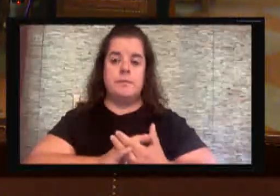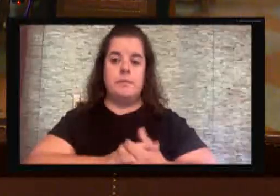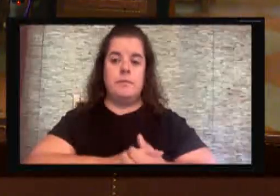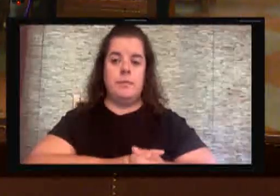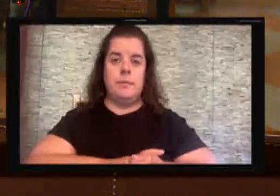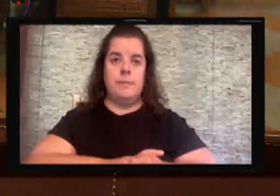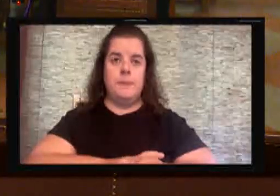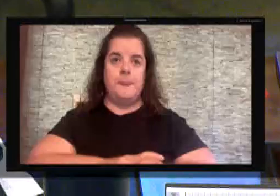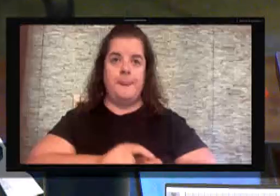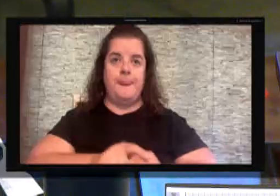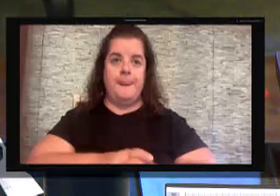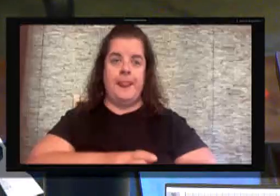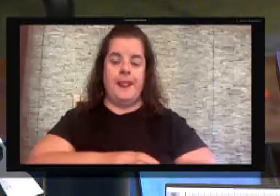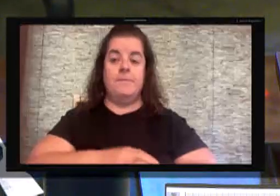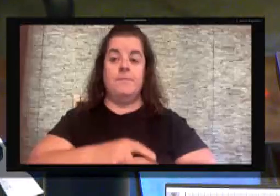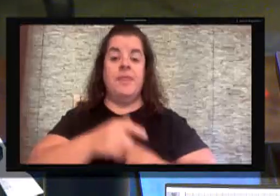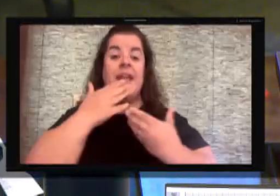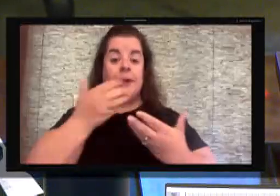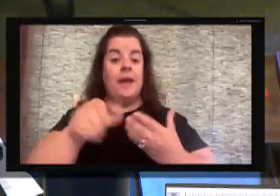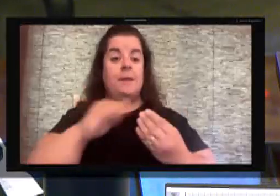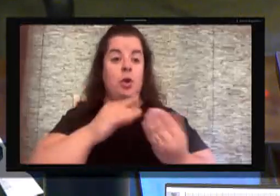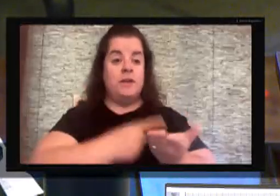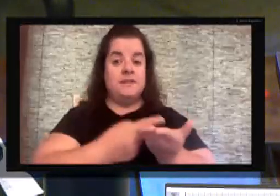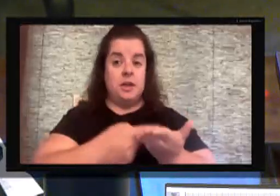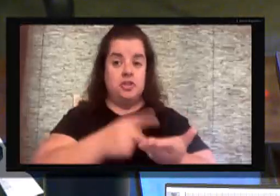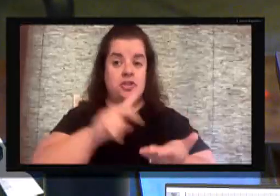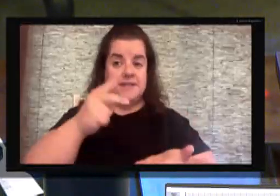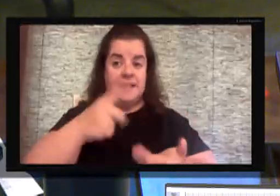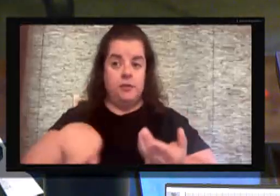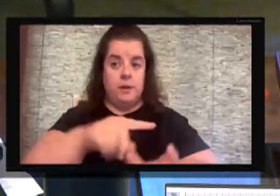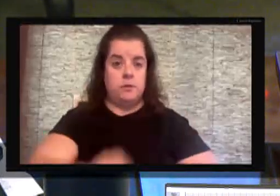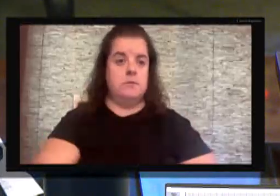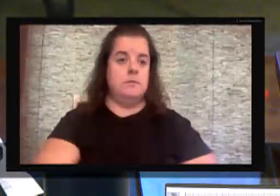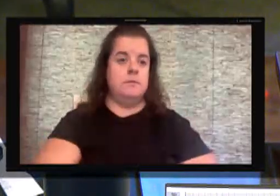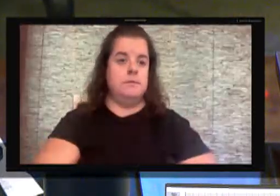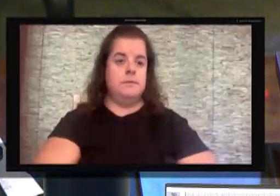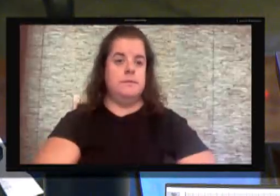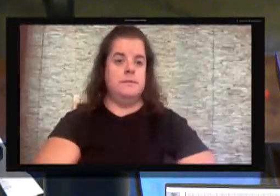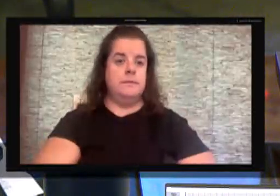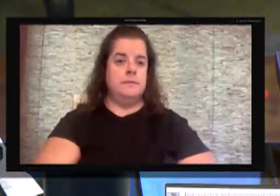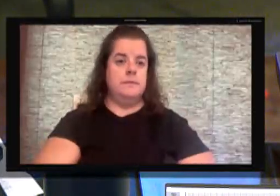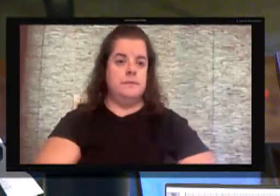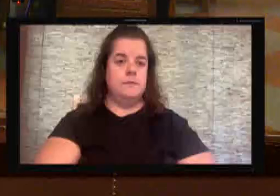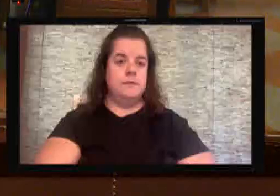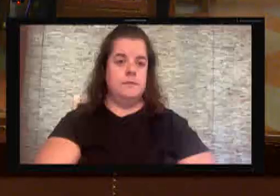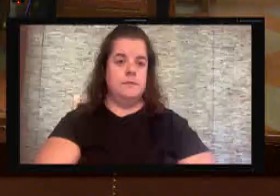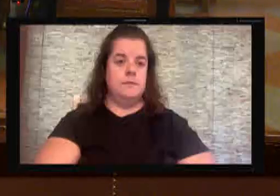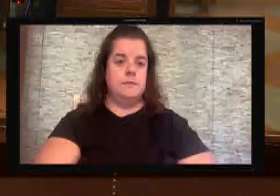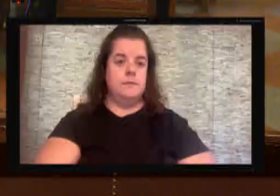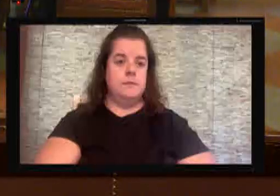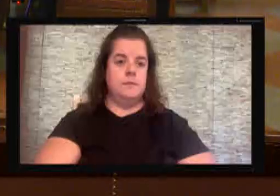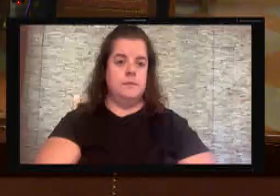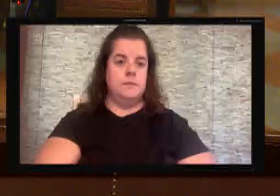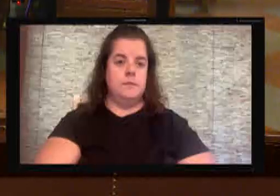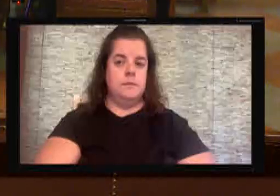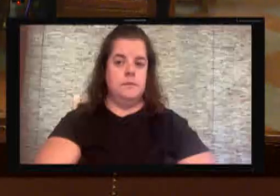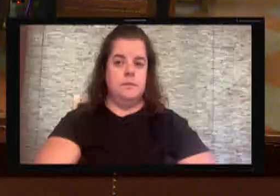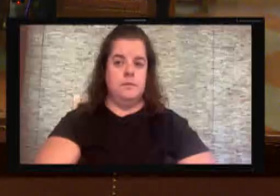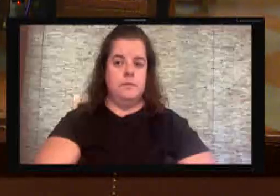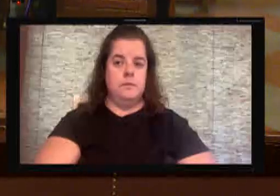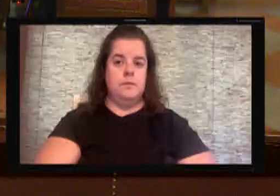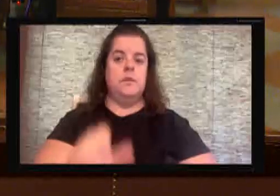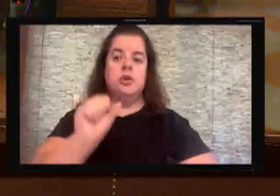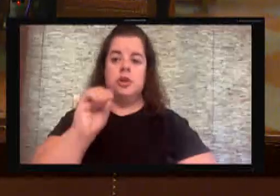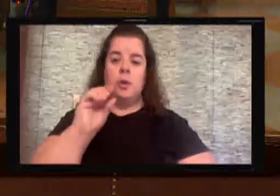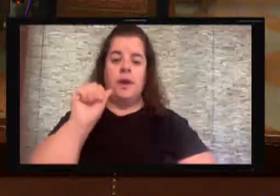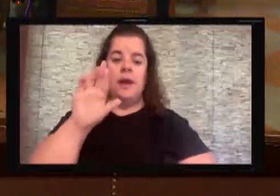Yep. Thank you. Any further discussion second round? Councilman Coghill. Thank you. So, Aaron, I